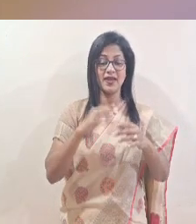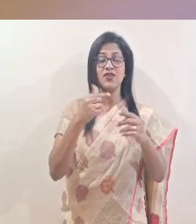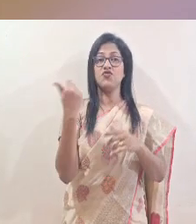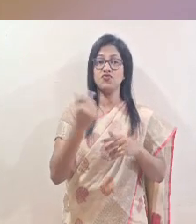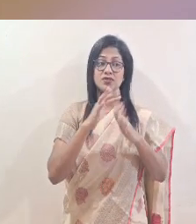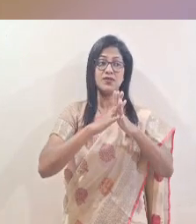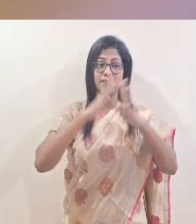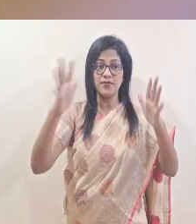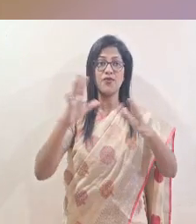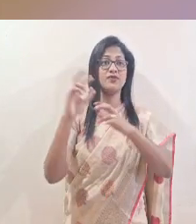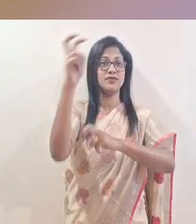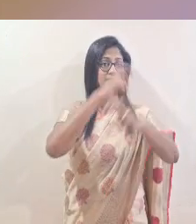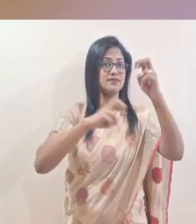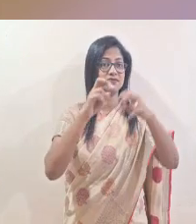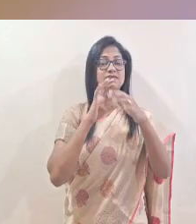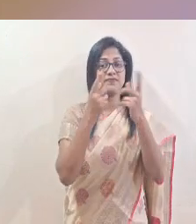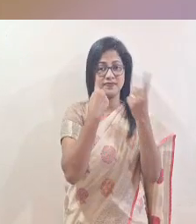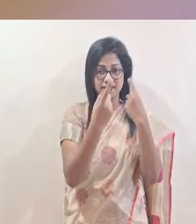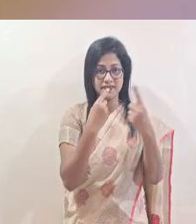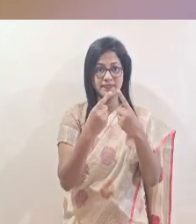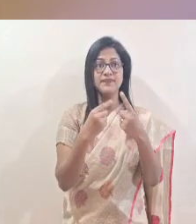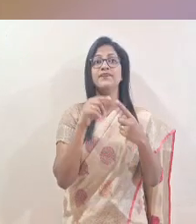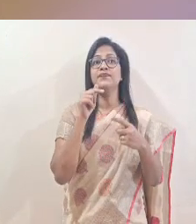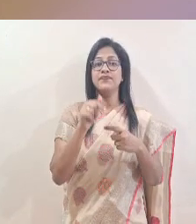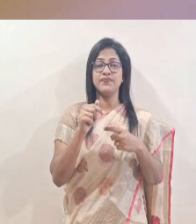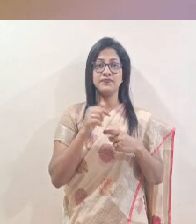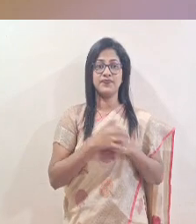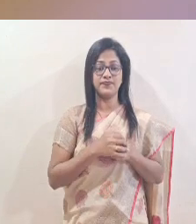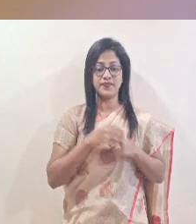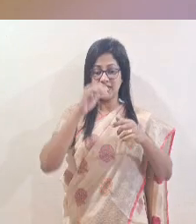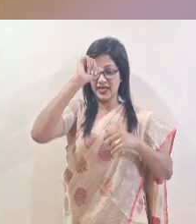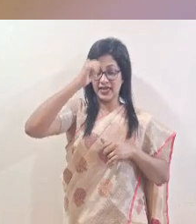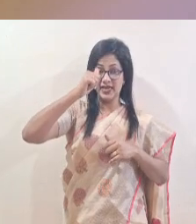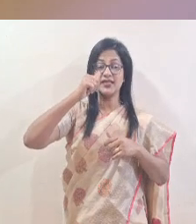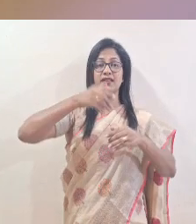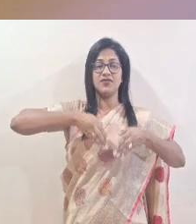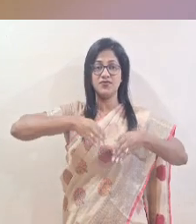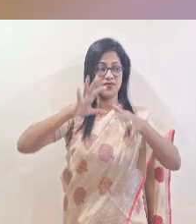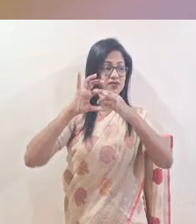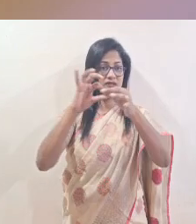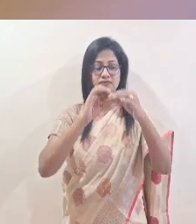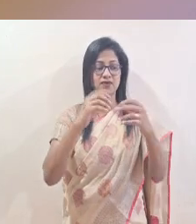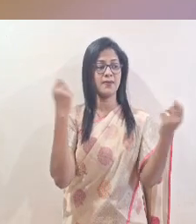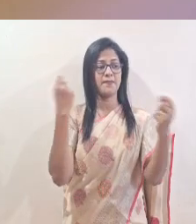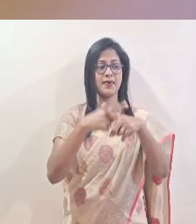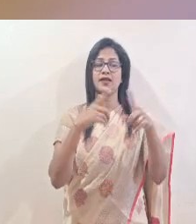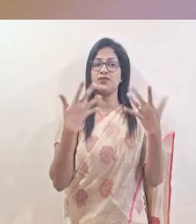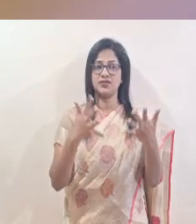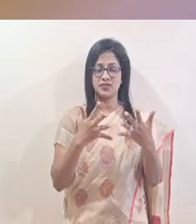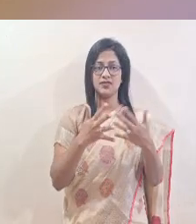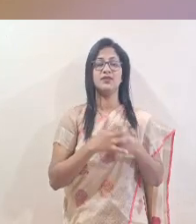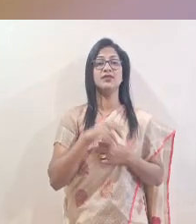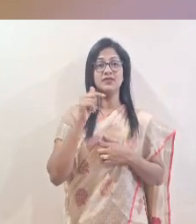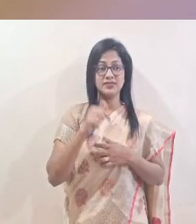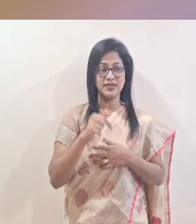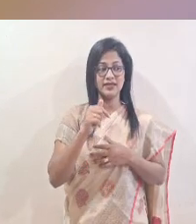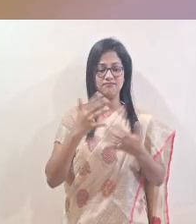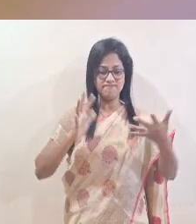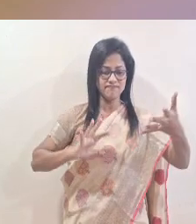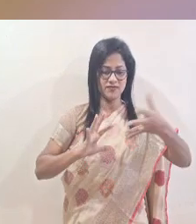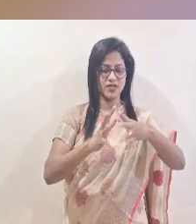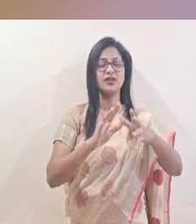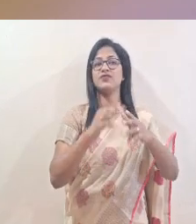in transport network analysis, are not suiting the Indian road network pattern. So this is